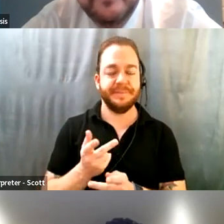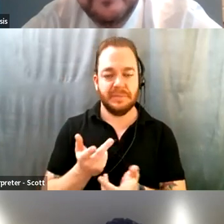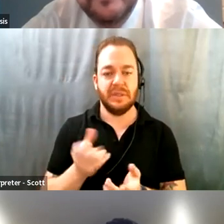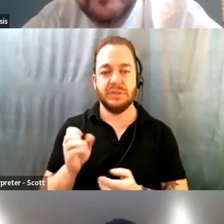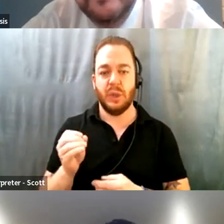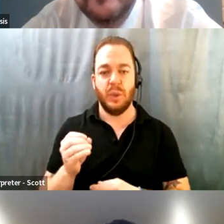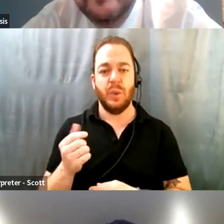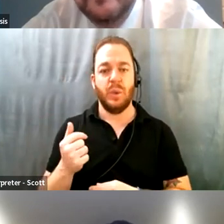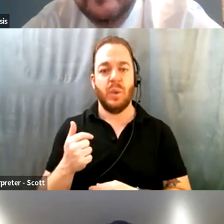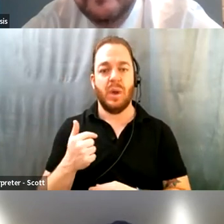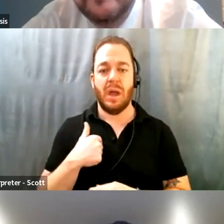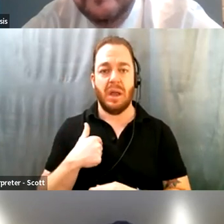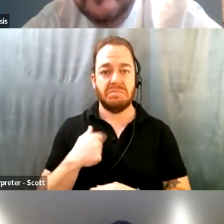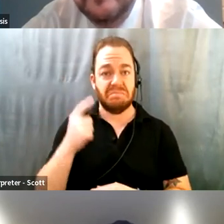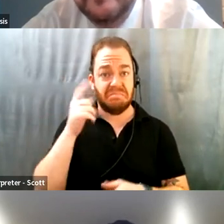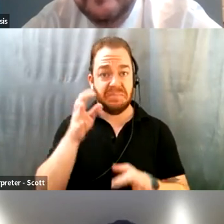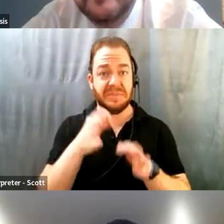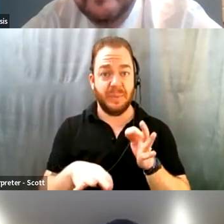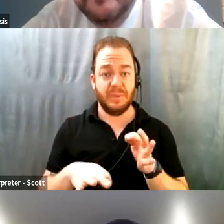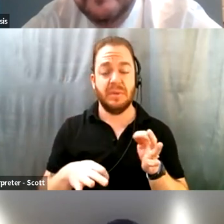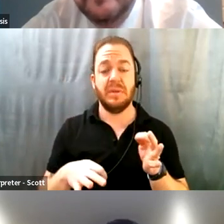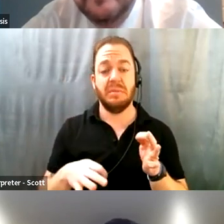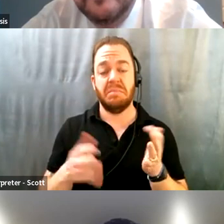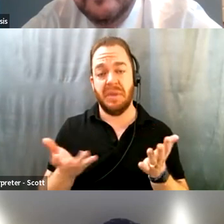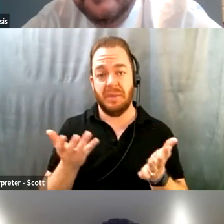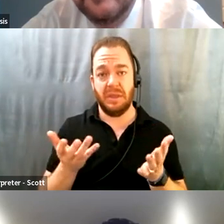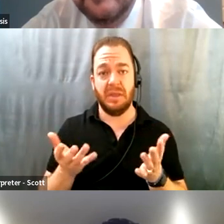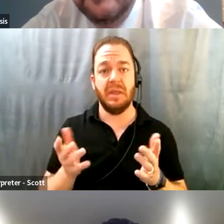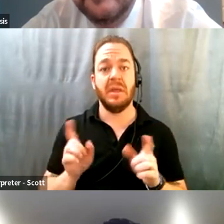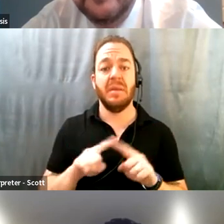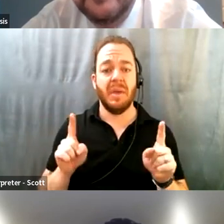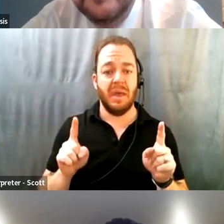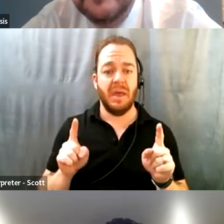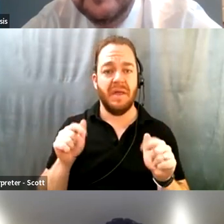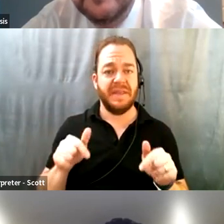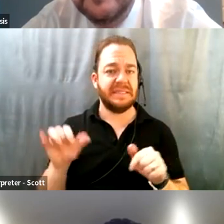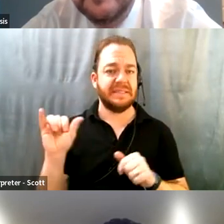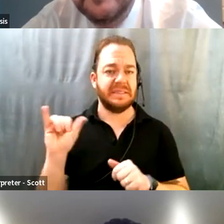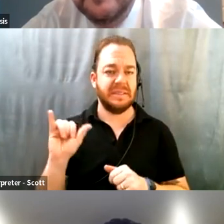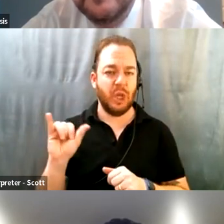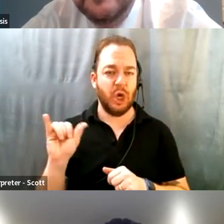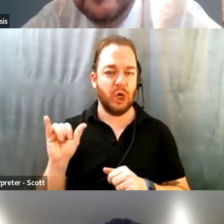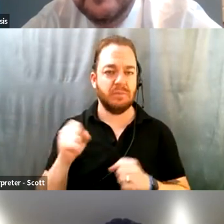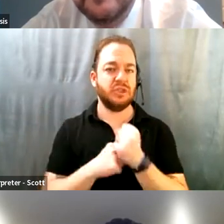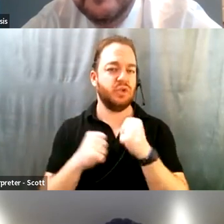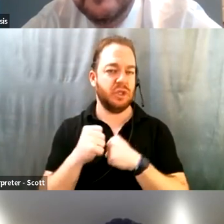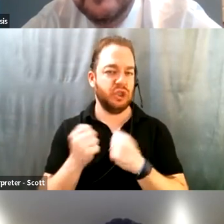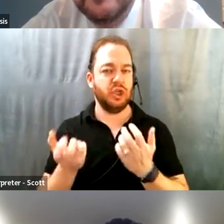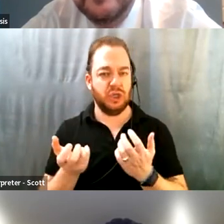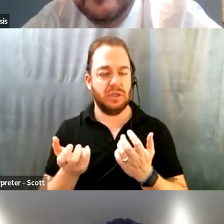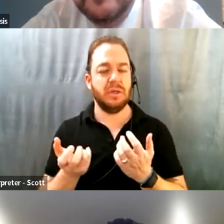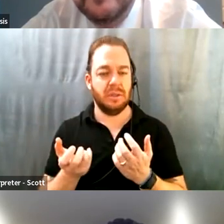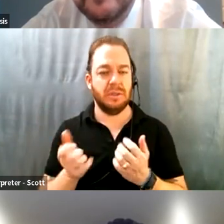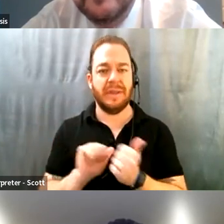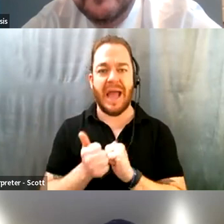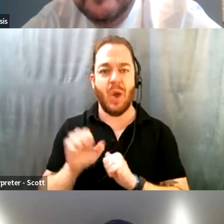so I was being simplistic in my thinking, perhaps, that this would be of a similar structure as the